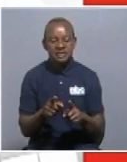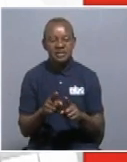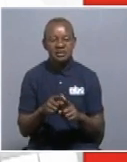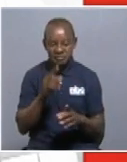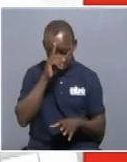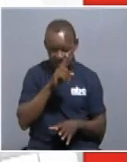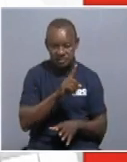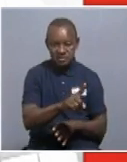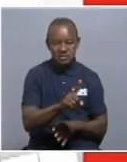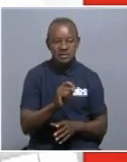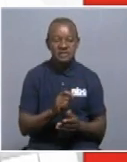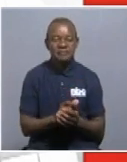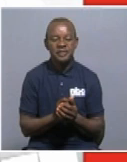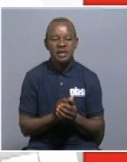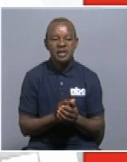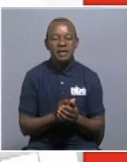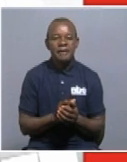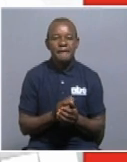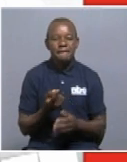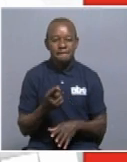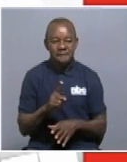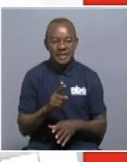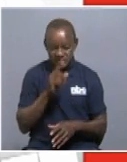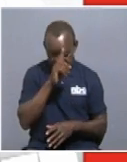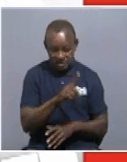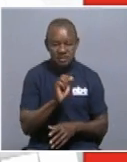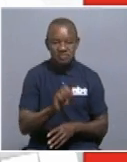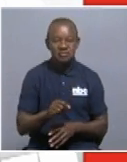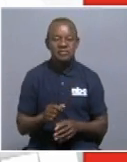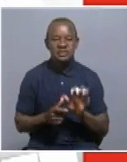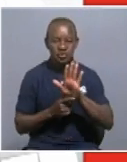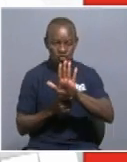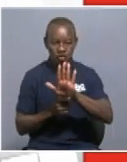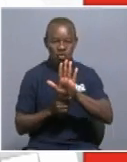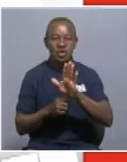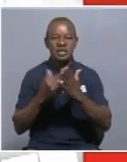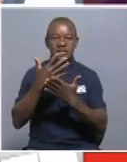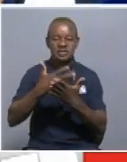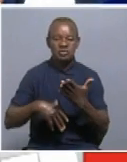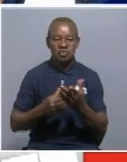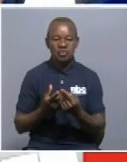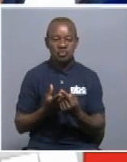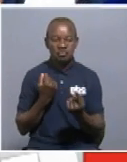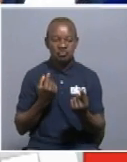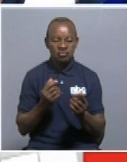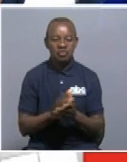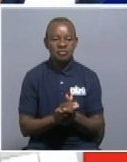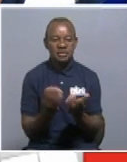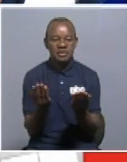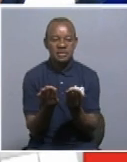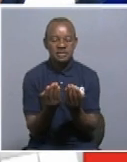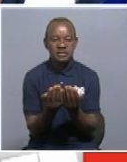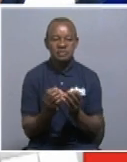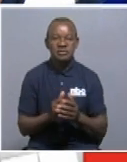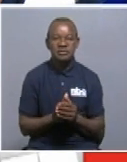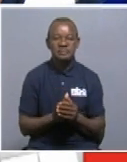by the school, as well as your supporting documents when you apply for a permit. Absolutely. We understand that some parents who queued up at the Vanaheda